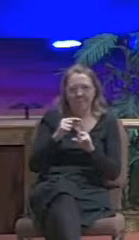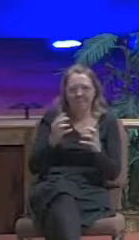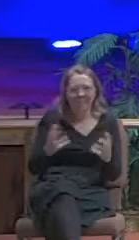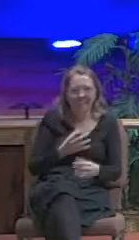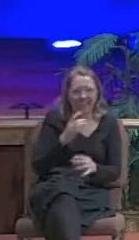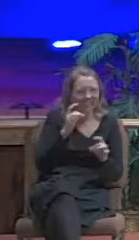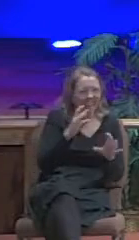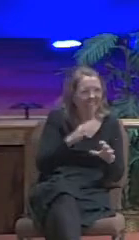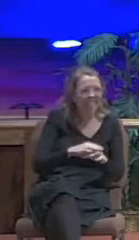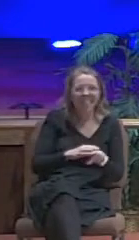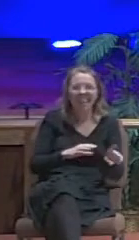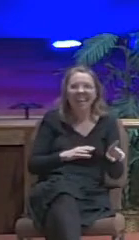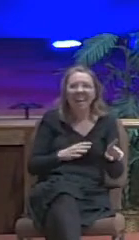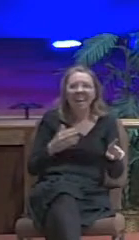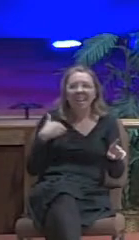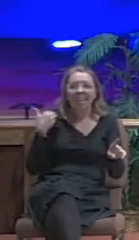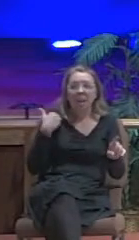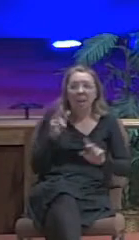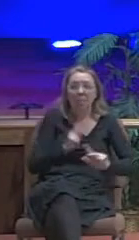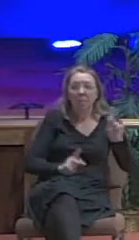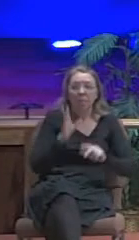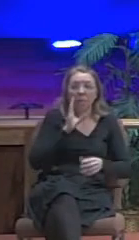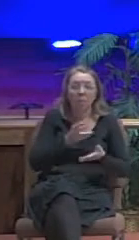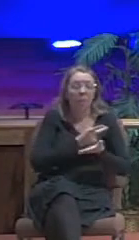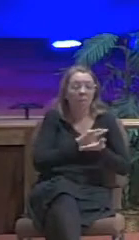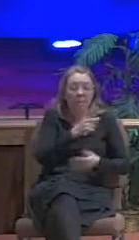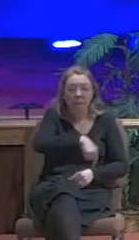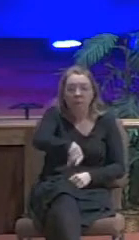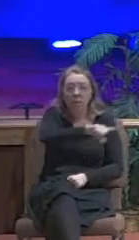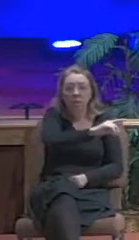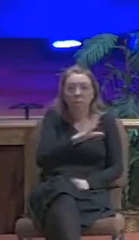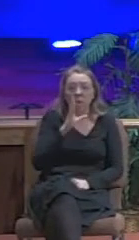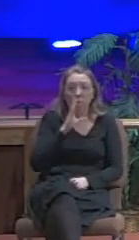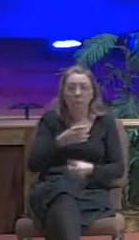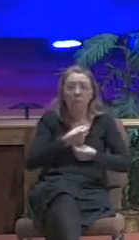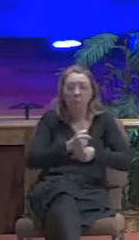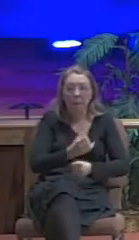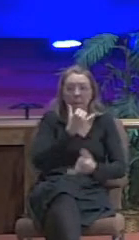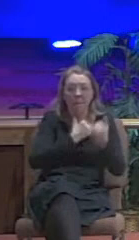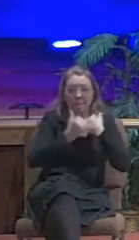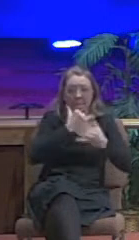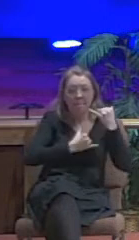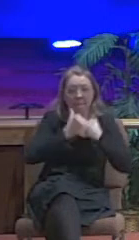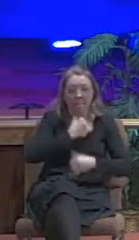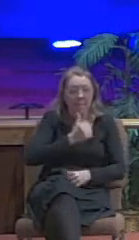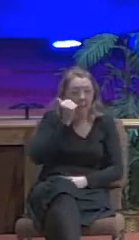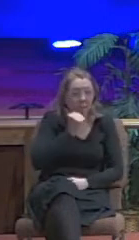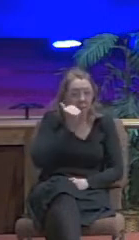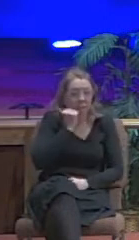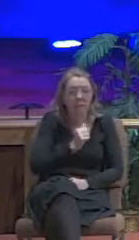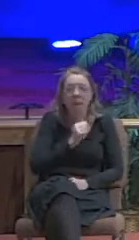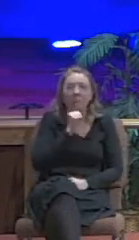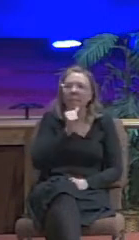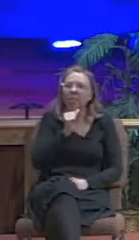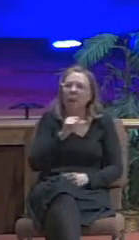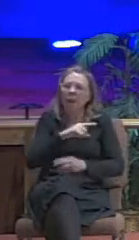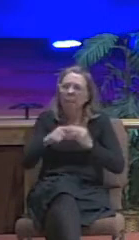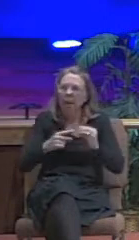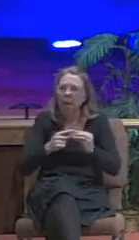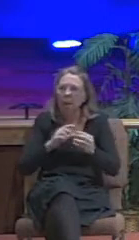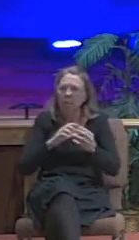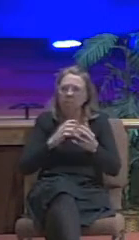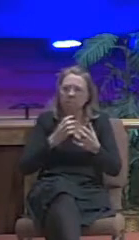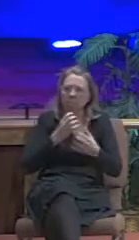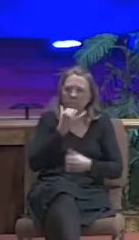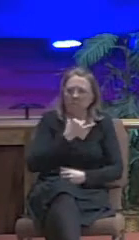We're going to fail you, and we're going to make mistakes every day. But it's not about not making mistakes. It's about growth.